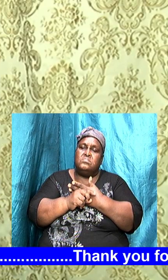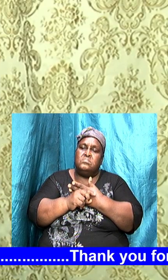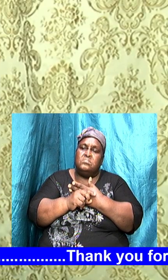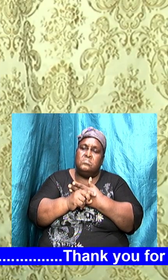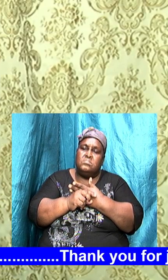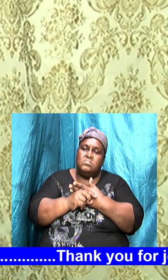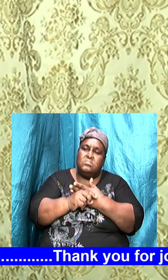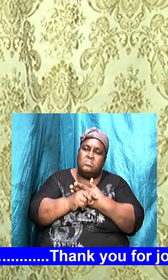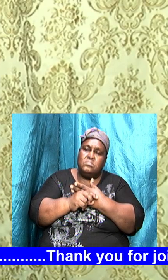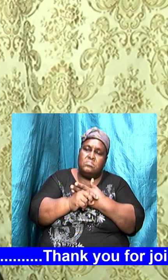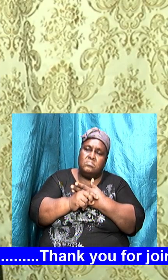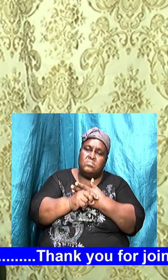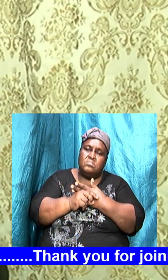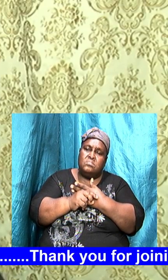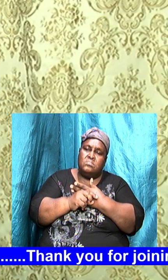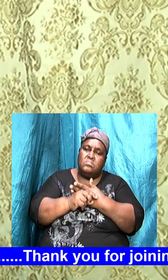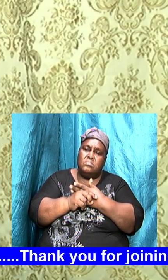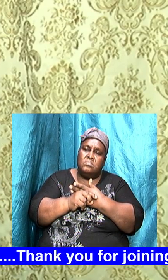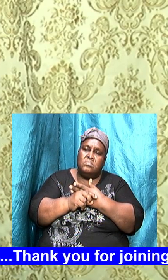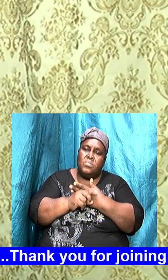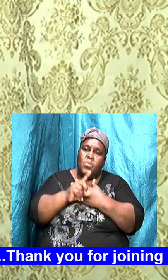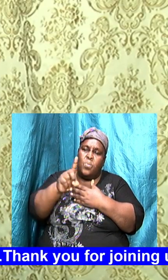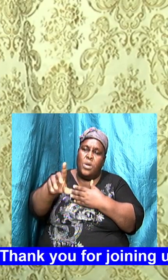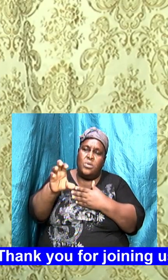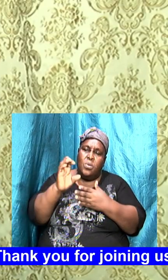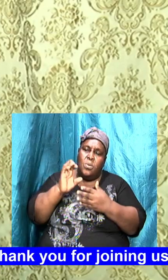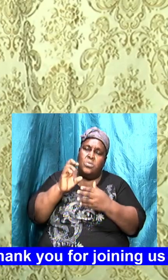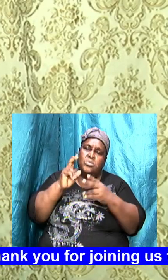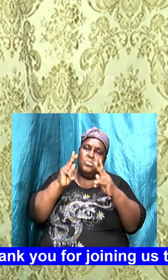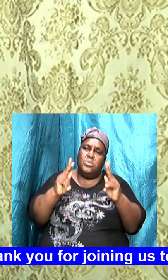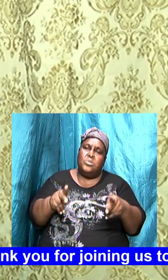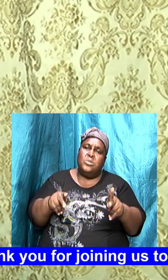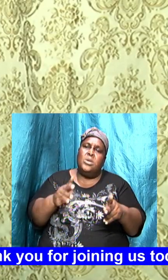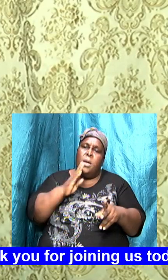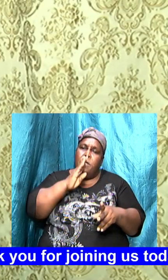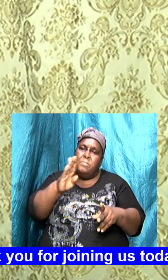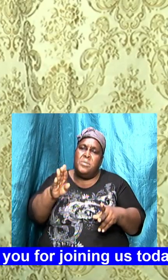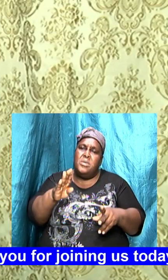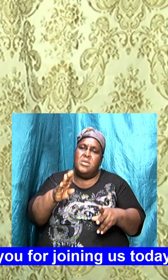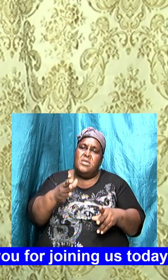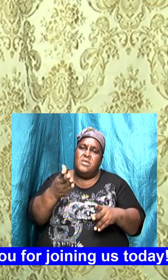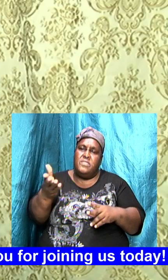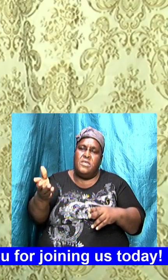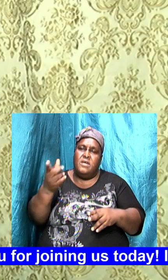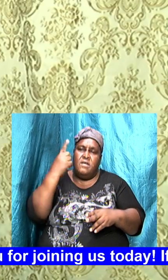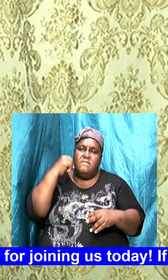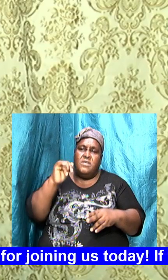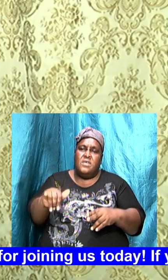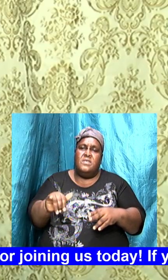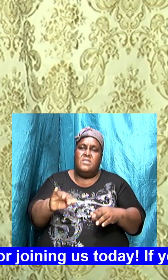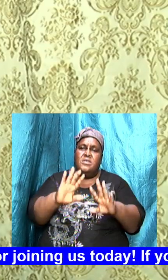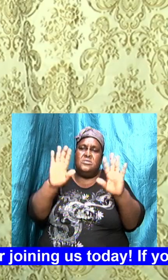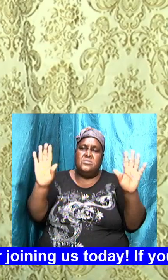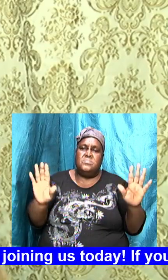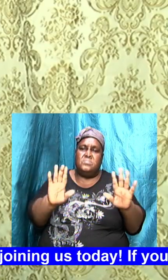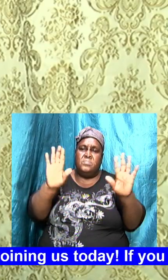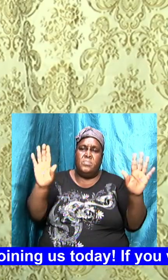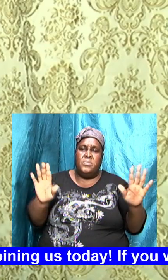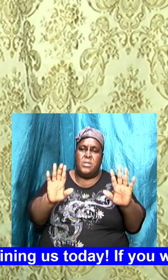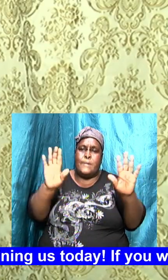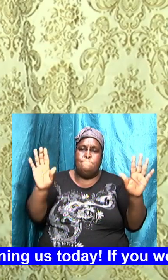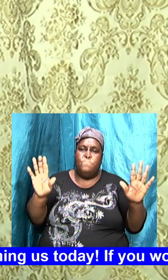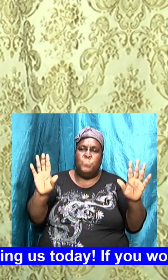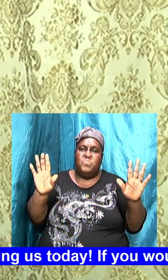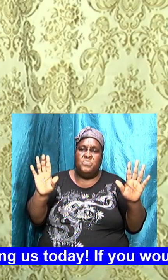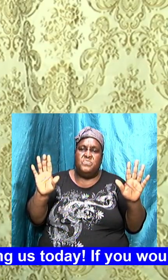to Missions Convention. Only 100 people will be there for that Sunday. And I'm not sure which group